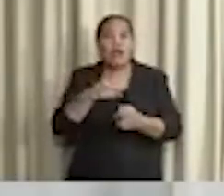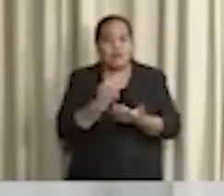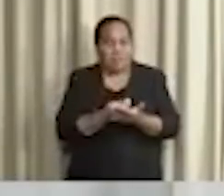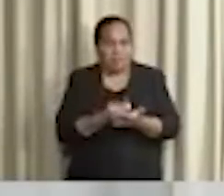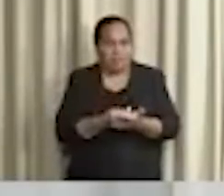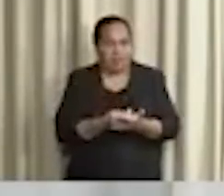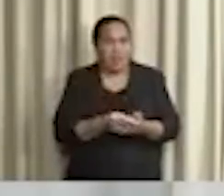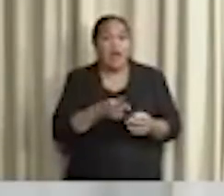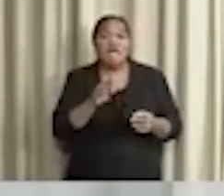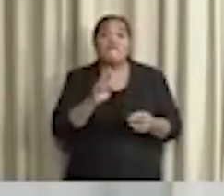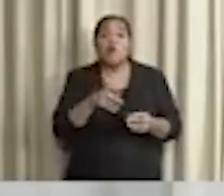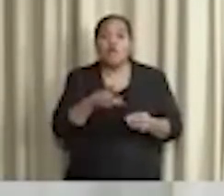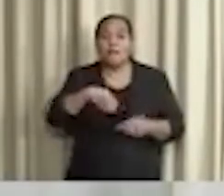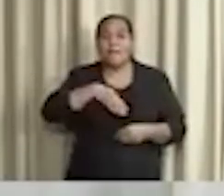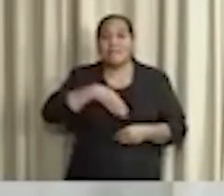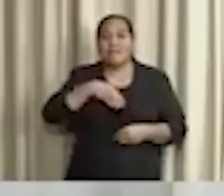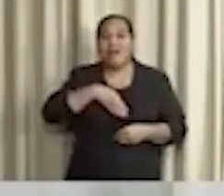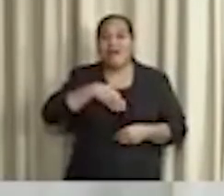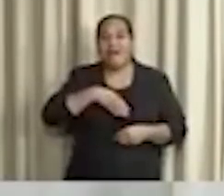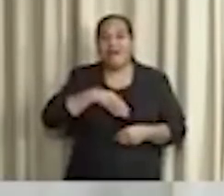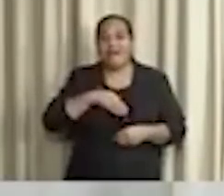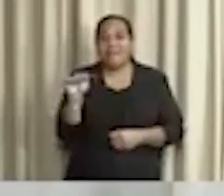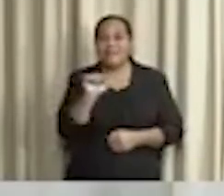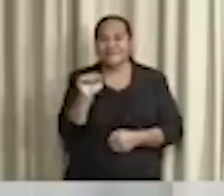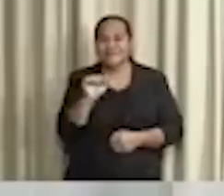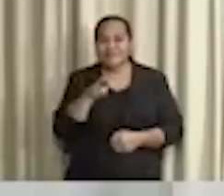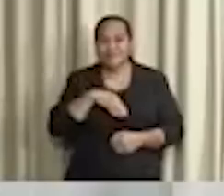the bus fare subsidy program.